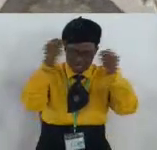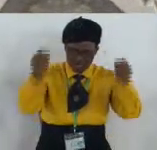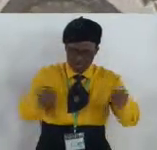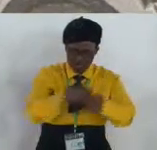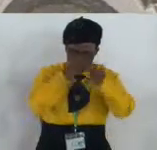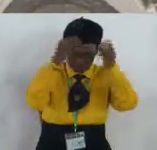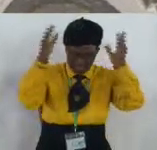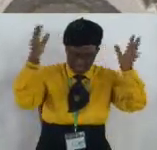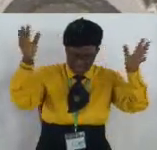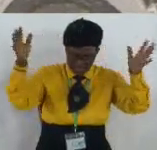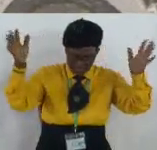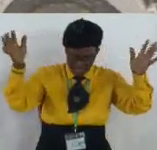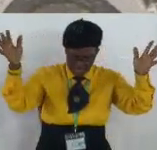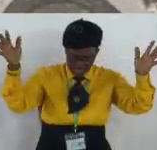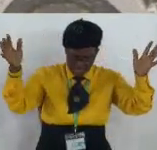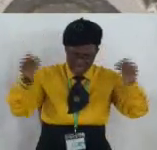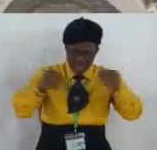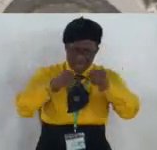Alleluia.